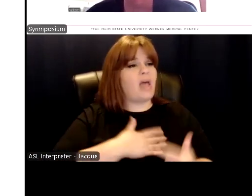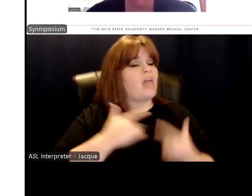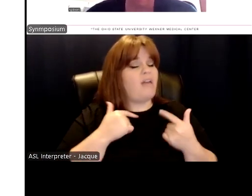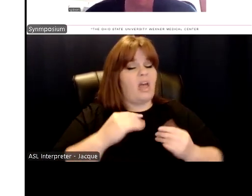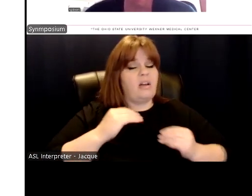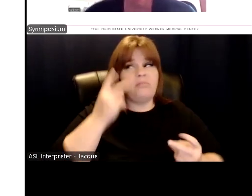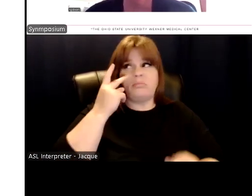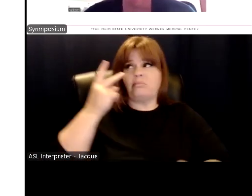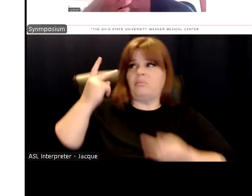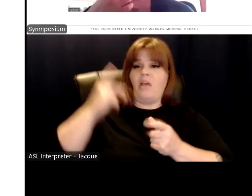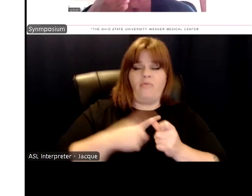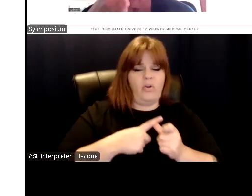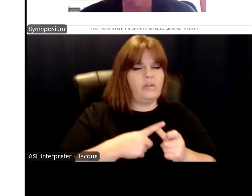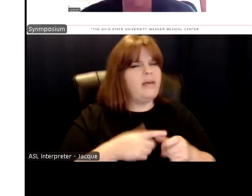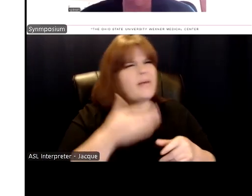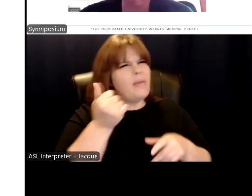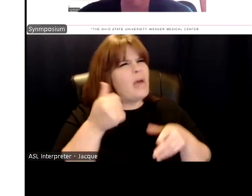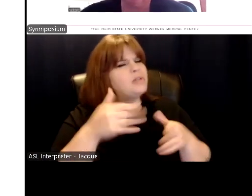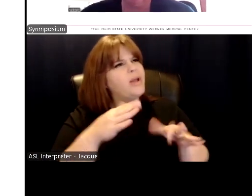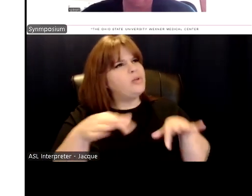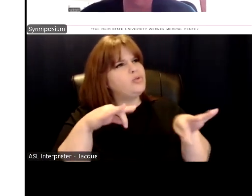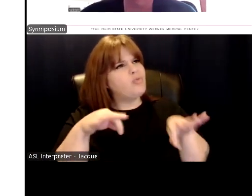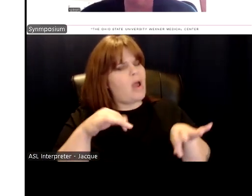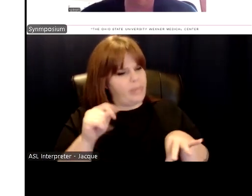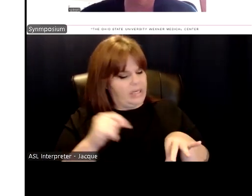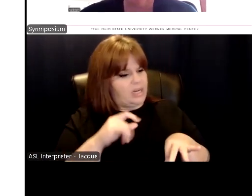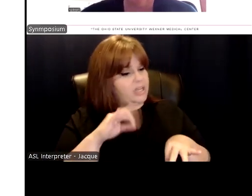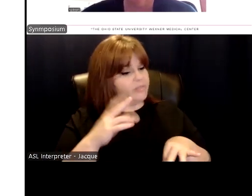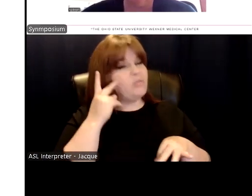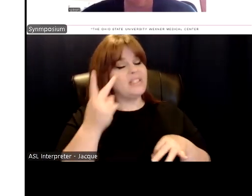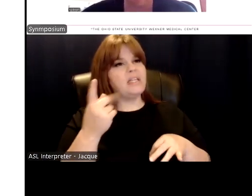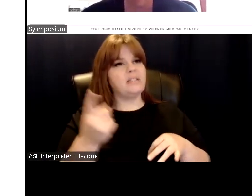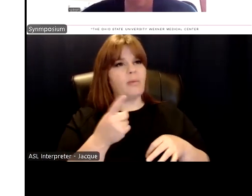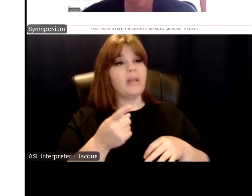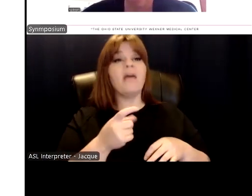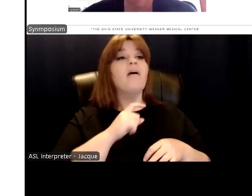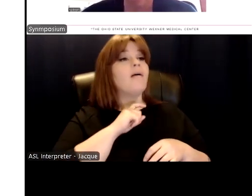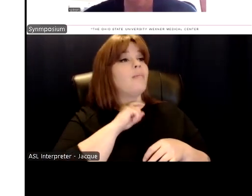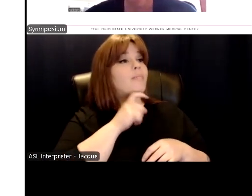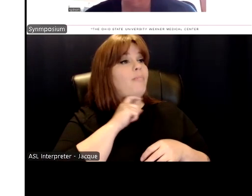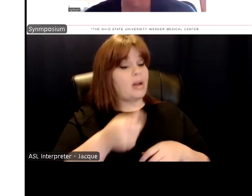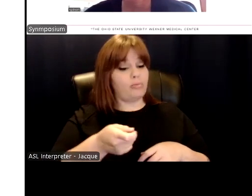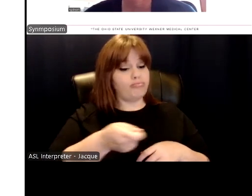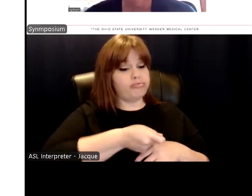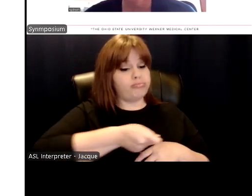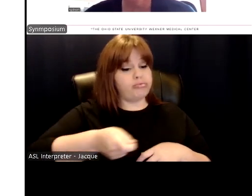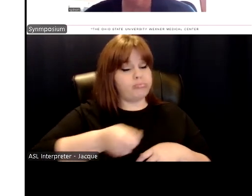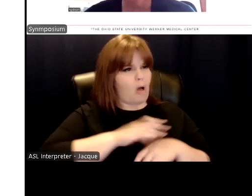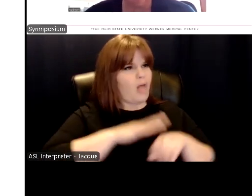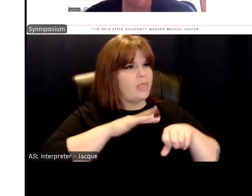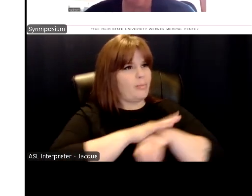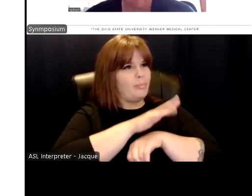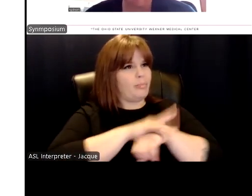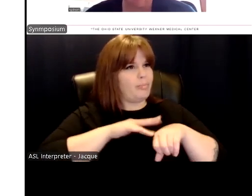all at first. The best way I can describe it is if you've ever seen somebody metal detecting on the beach, the thing I was looking for was